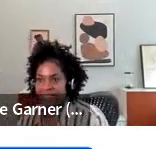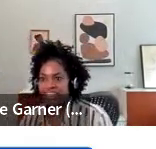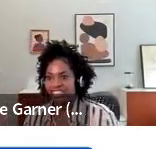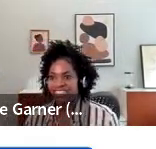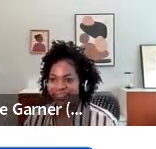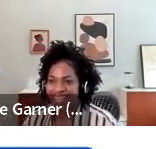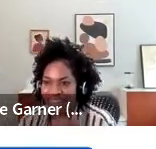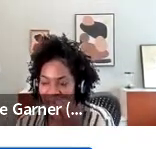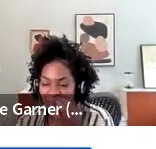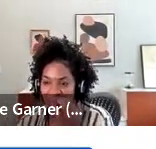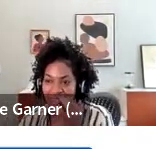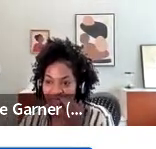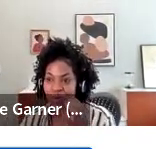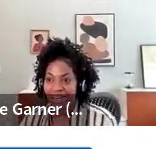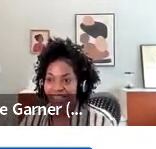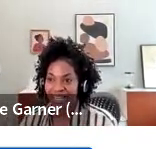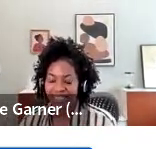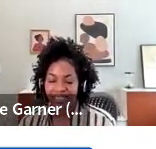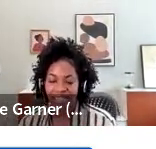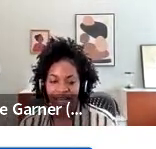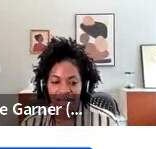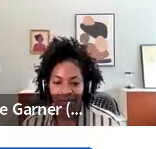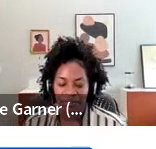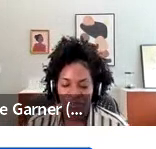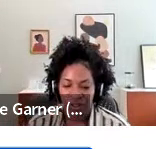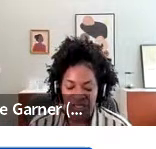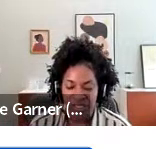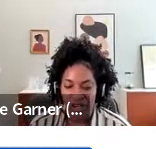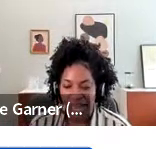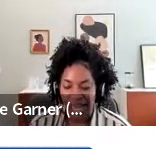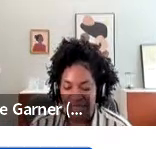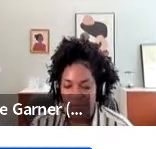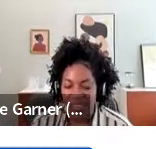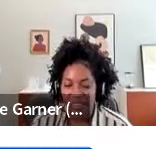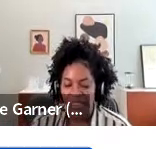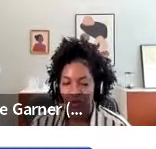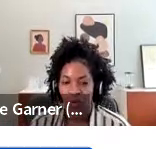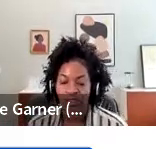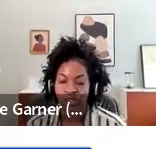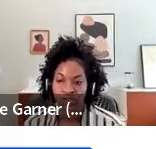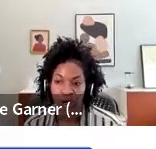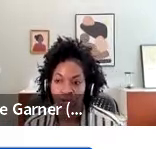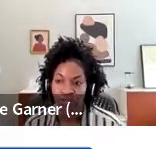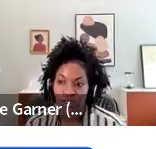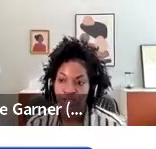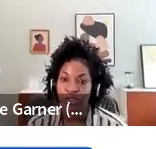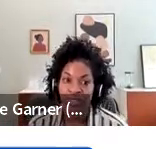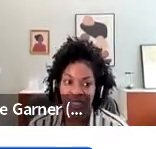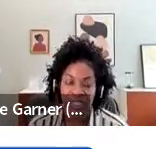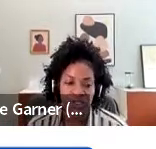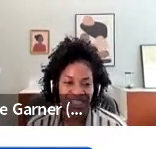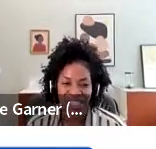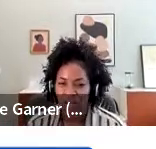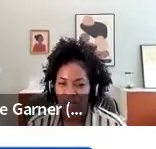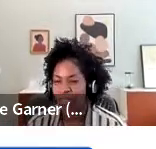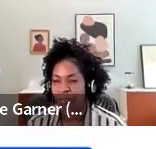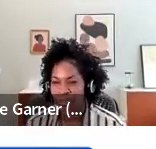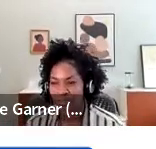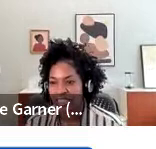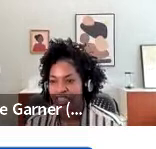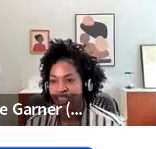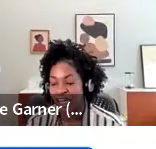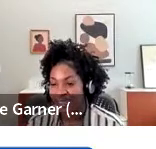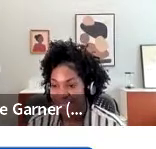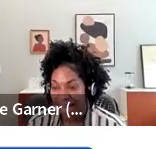And I mentioned that this project for the center has been in the works for over 2 years. So I just kind of wanted